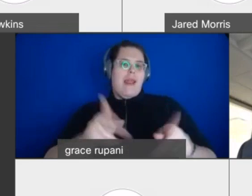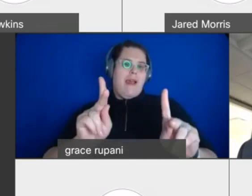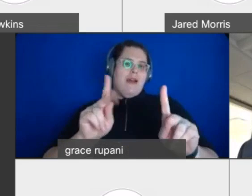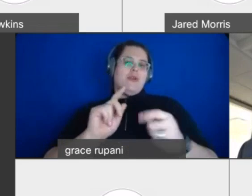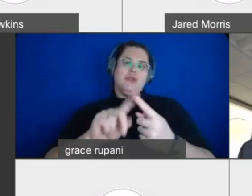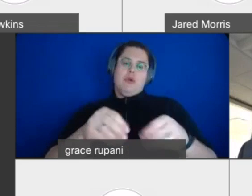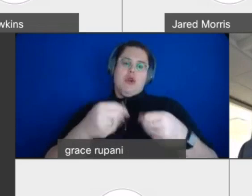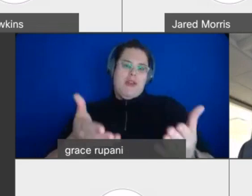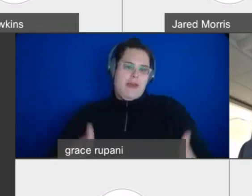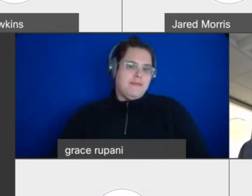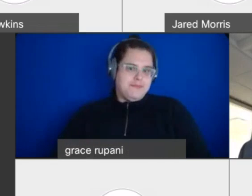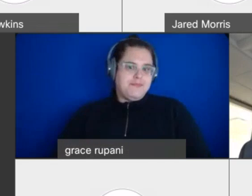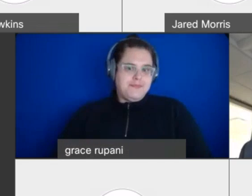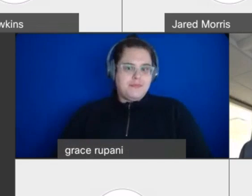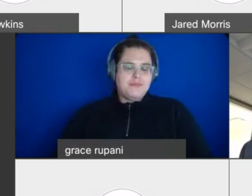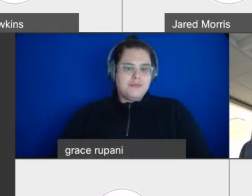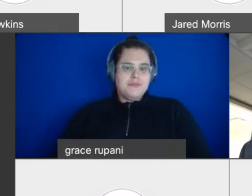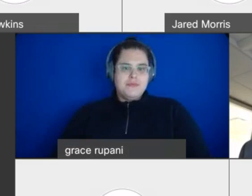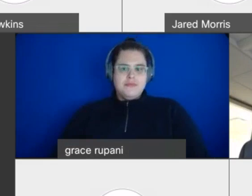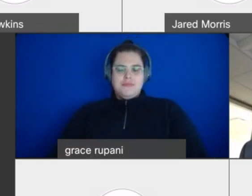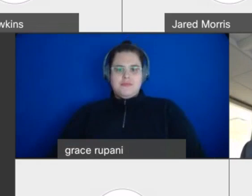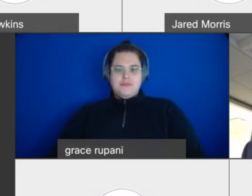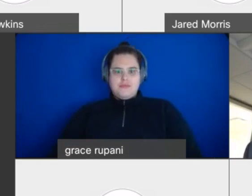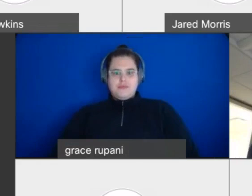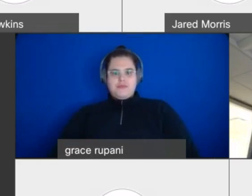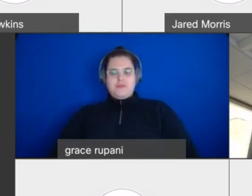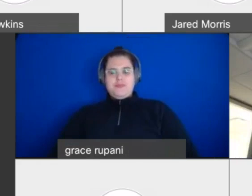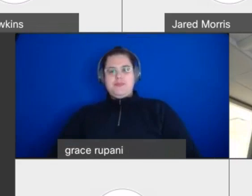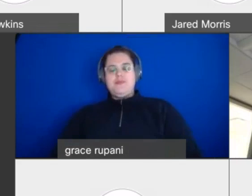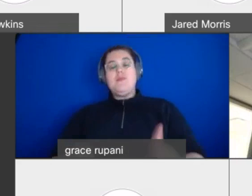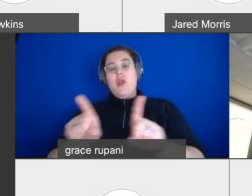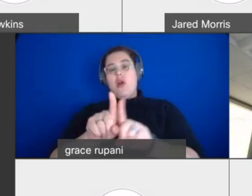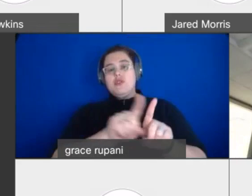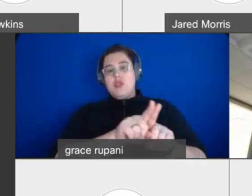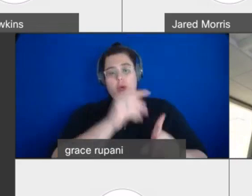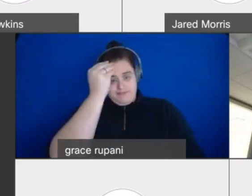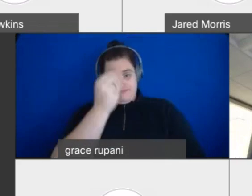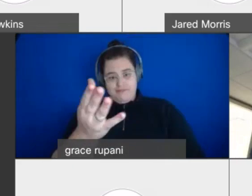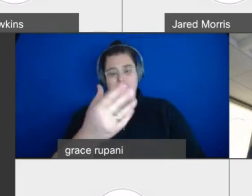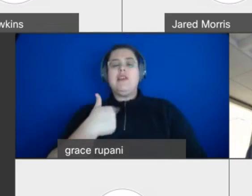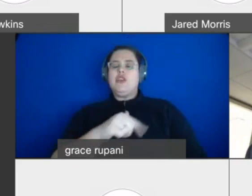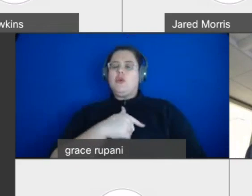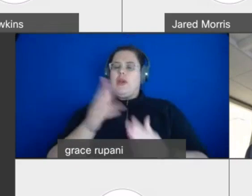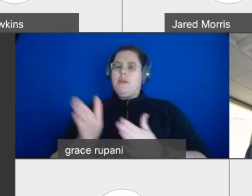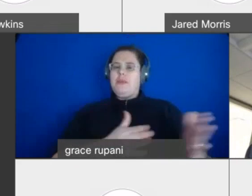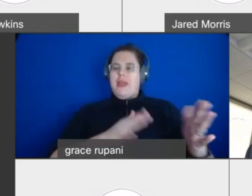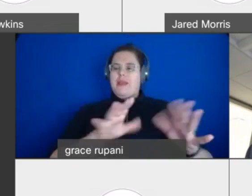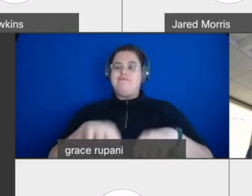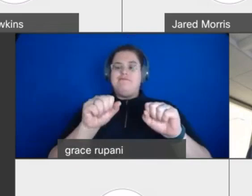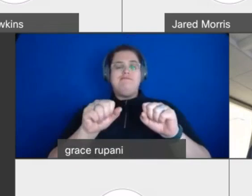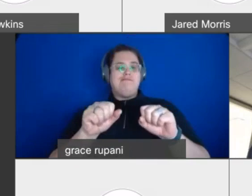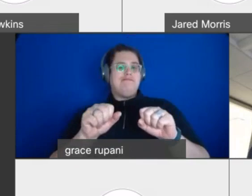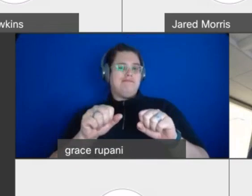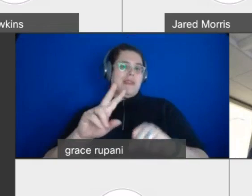We also are working to have another vaccine clinic, which will, I